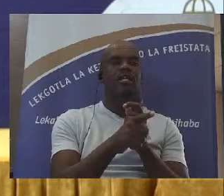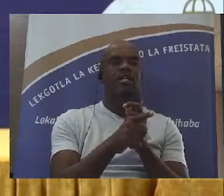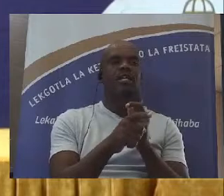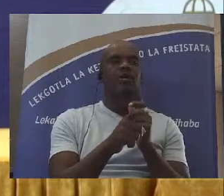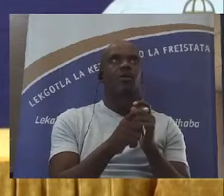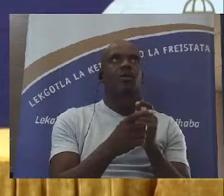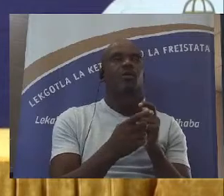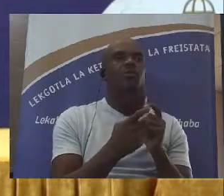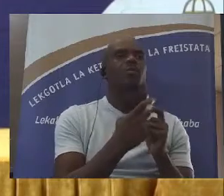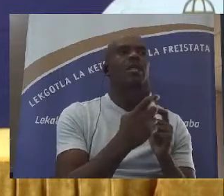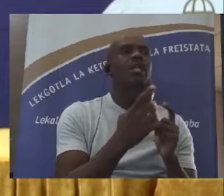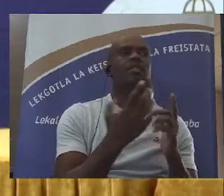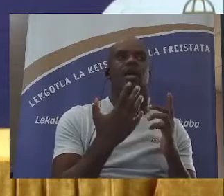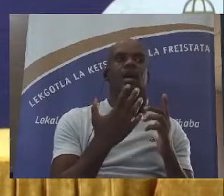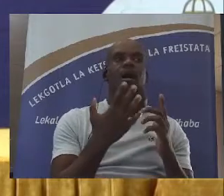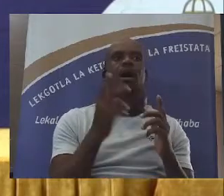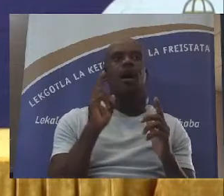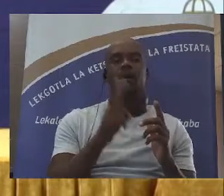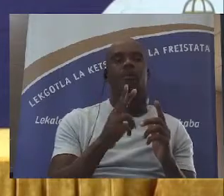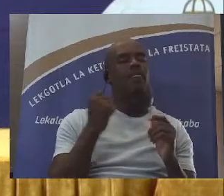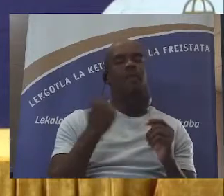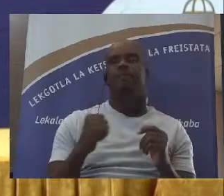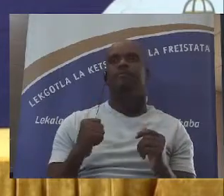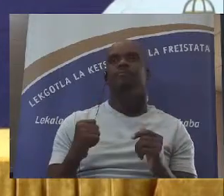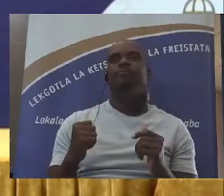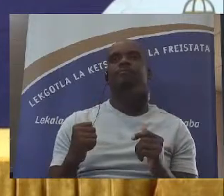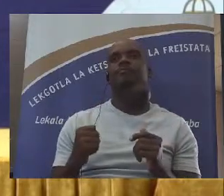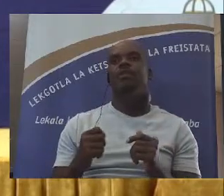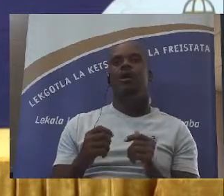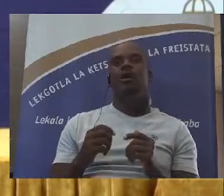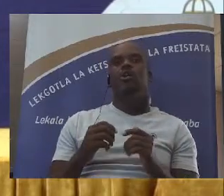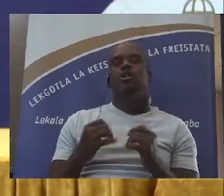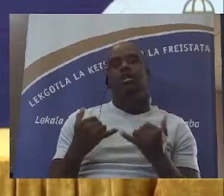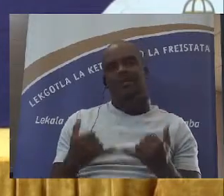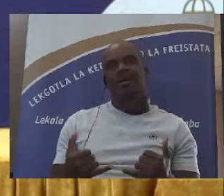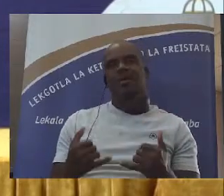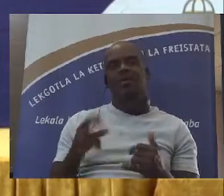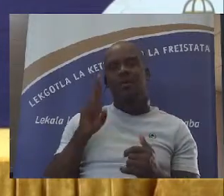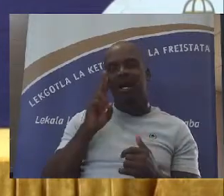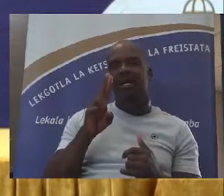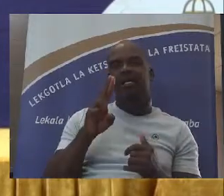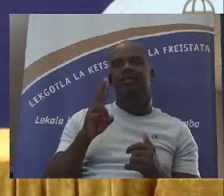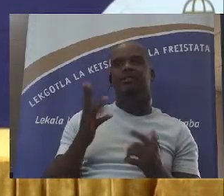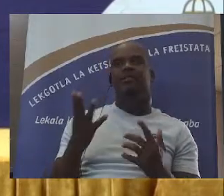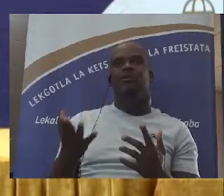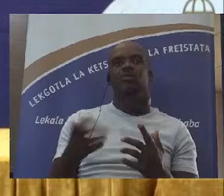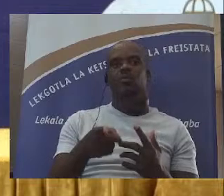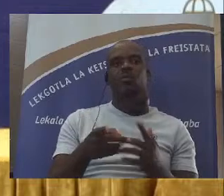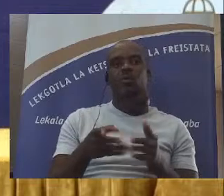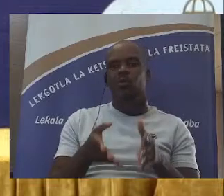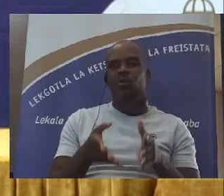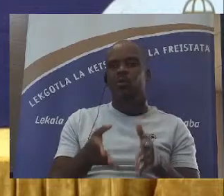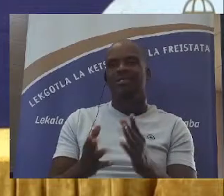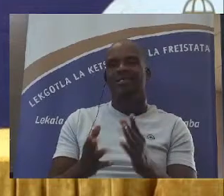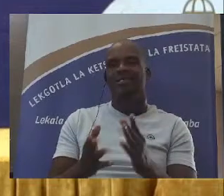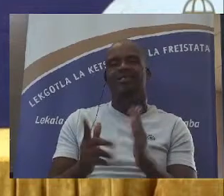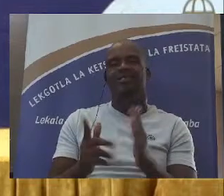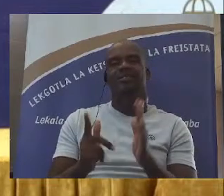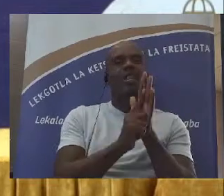process. Was it a fair process? Was it a legitimate process that was followed? Was it procedurally